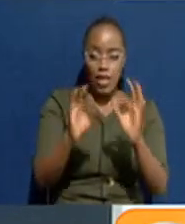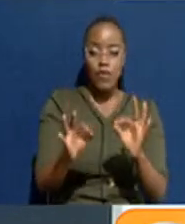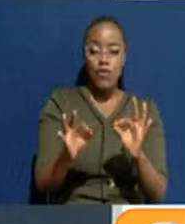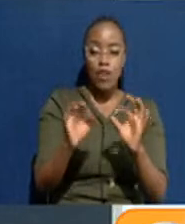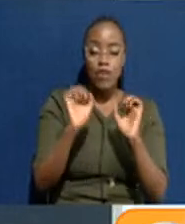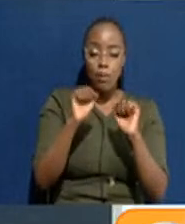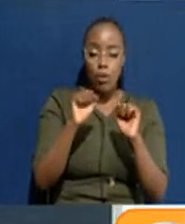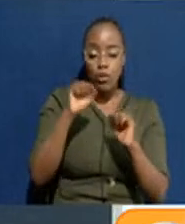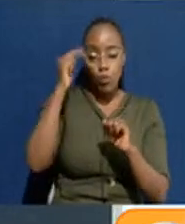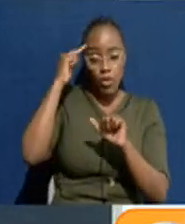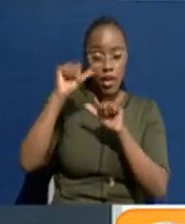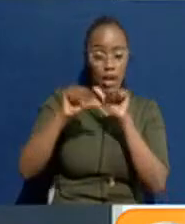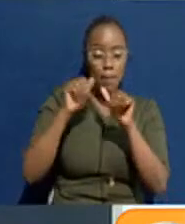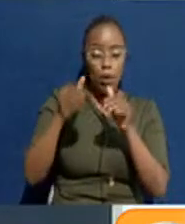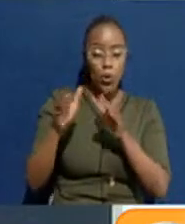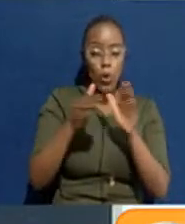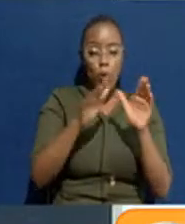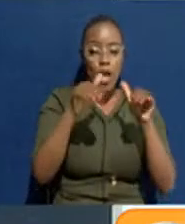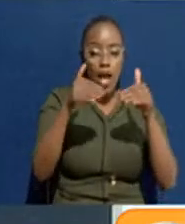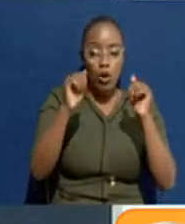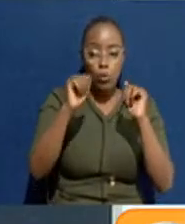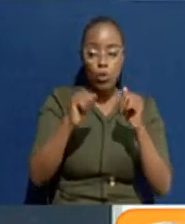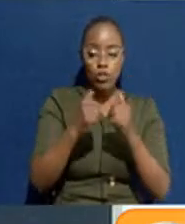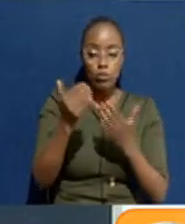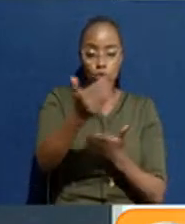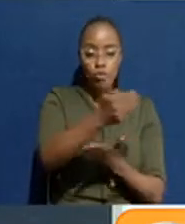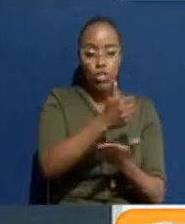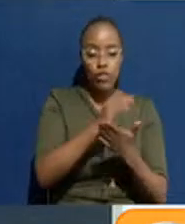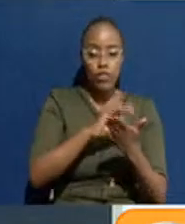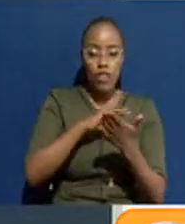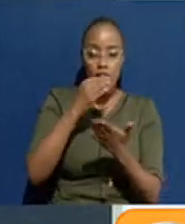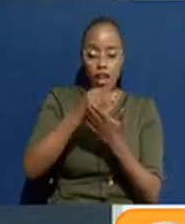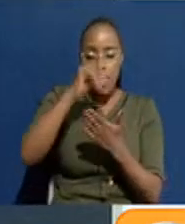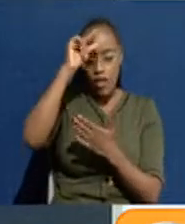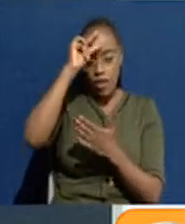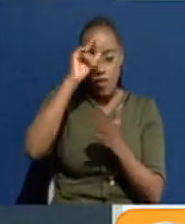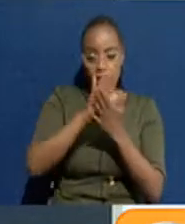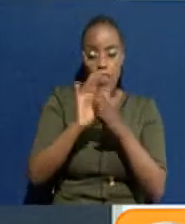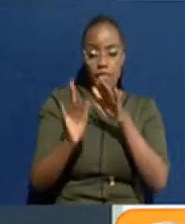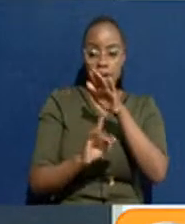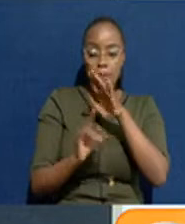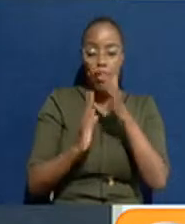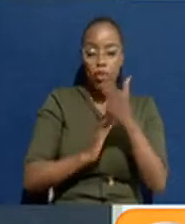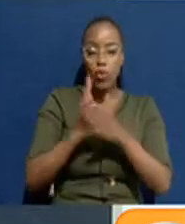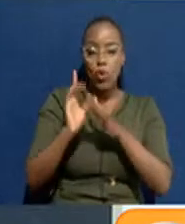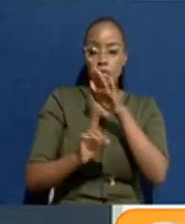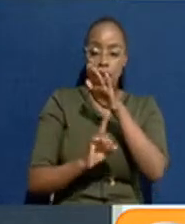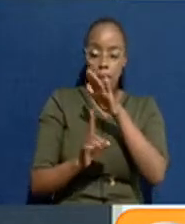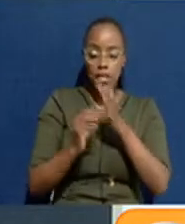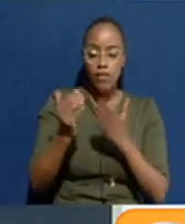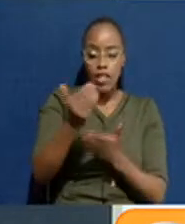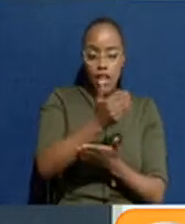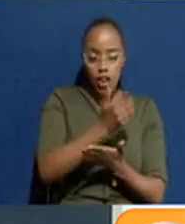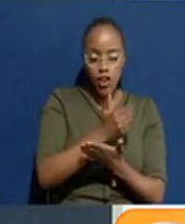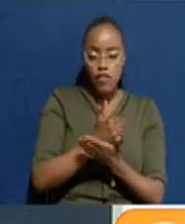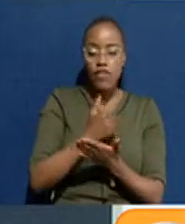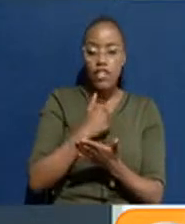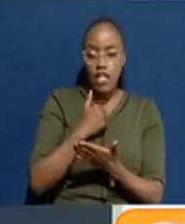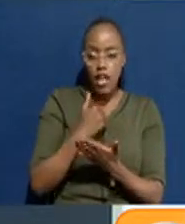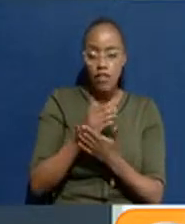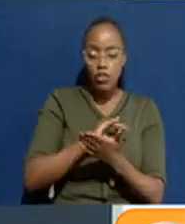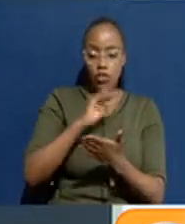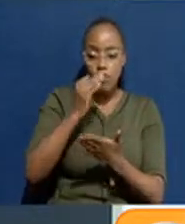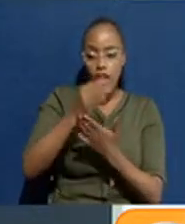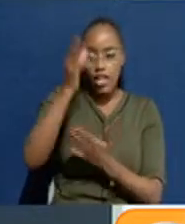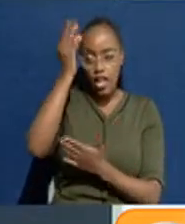can think of ways of raising funds, the government and the ministry, through the ministry, raising funds to fund